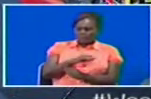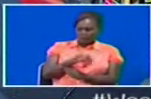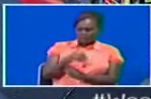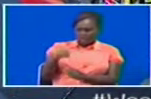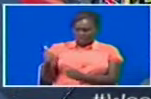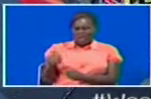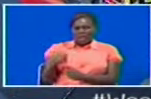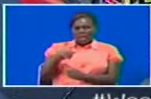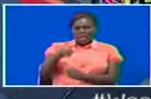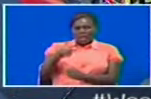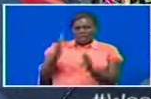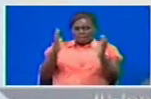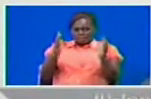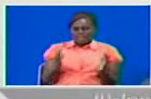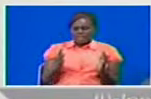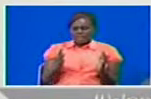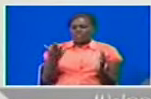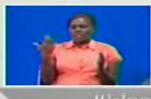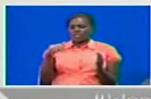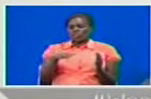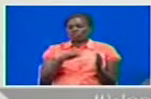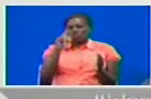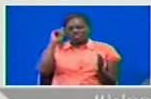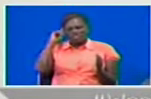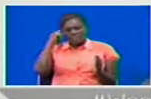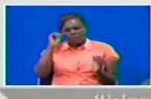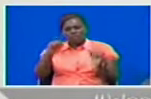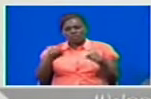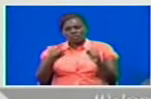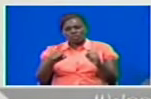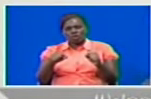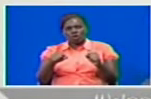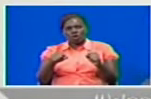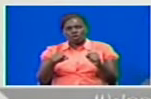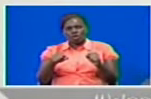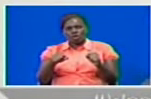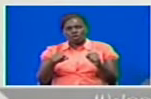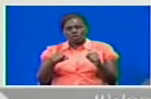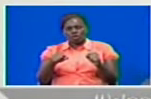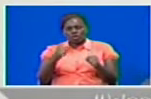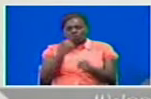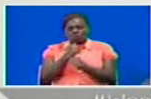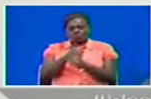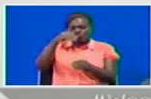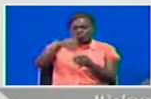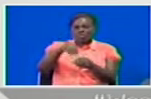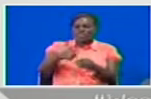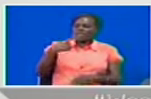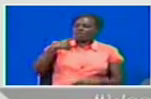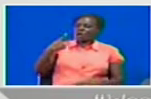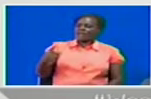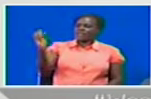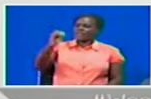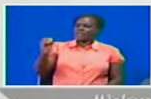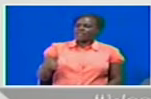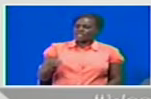one biggest thing that you think you can grab onto the first 100 days of your governorship in Meru, if you get